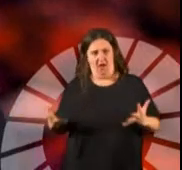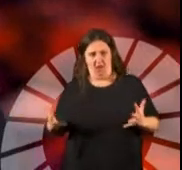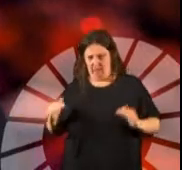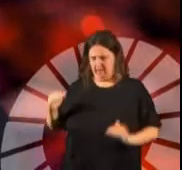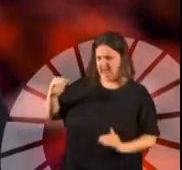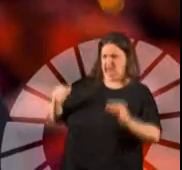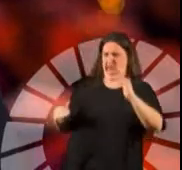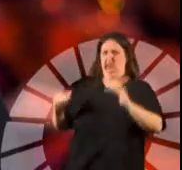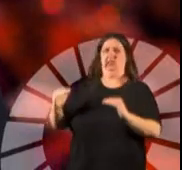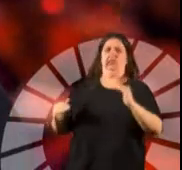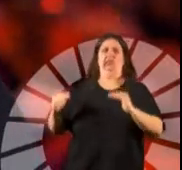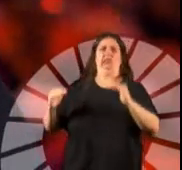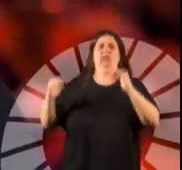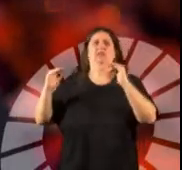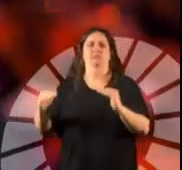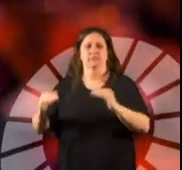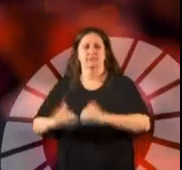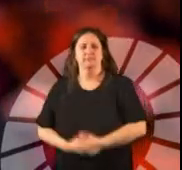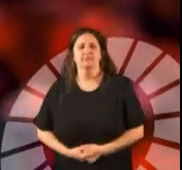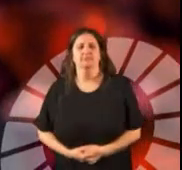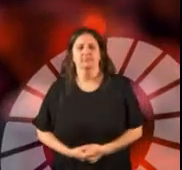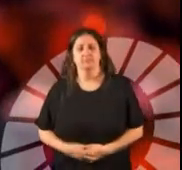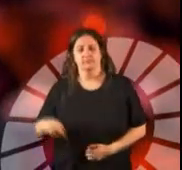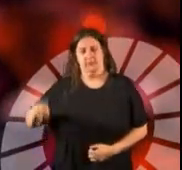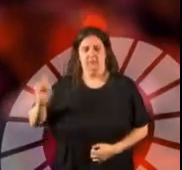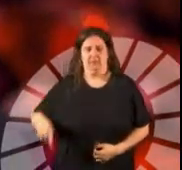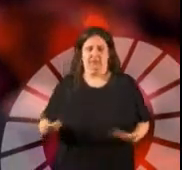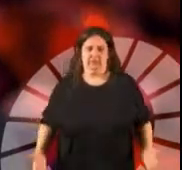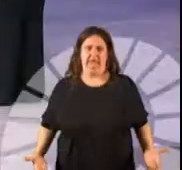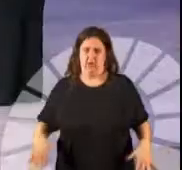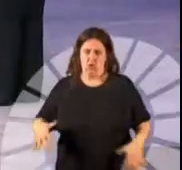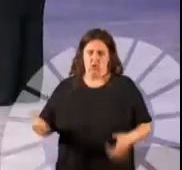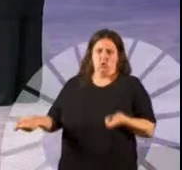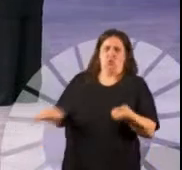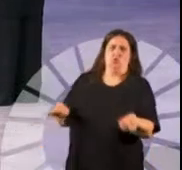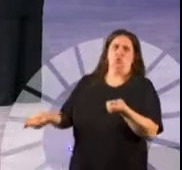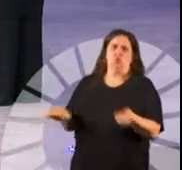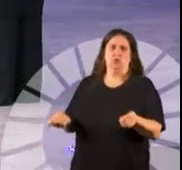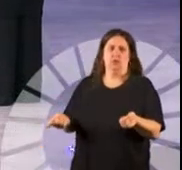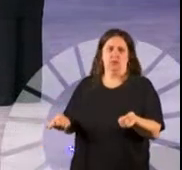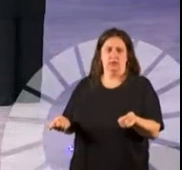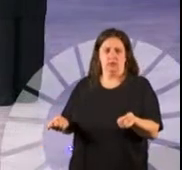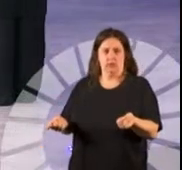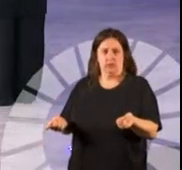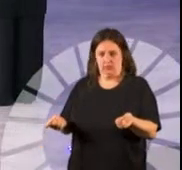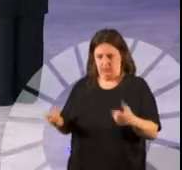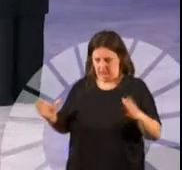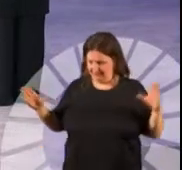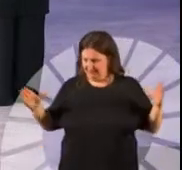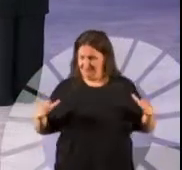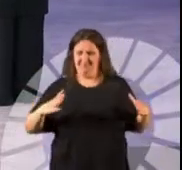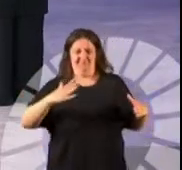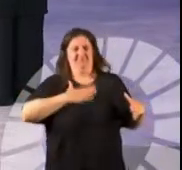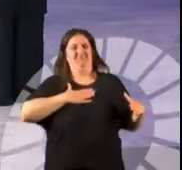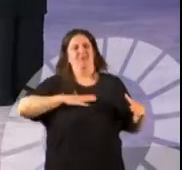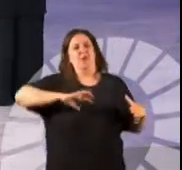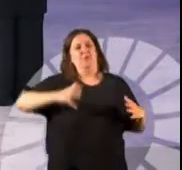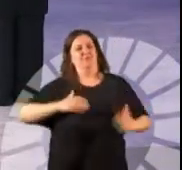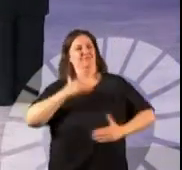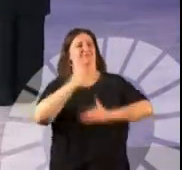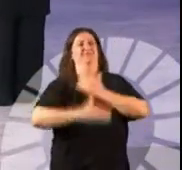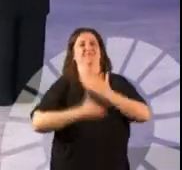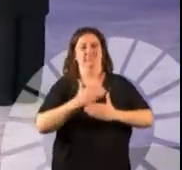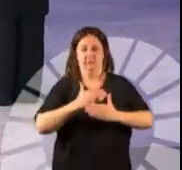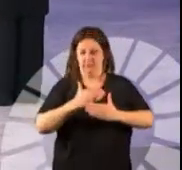the right path of development, but we have had development aid, but it's been limited